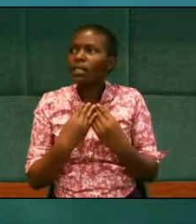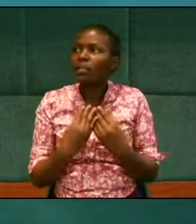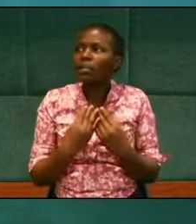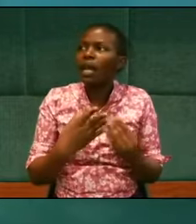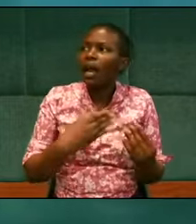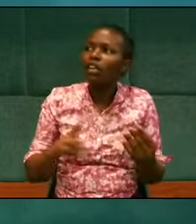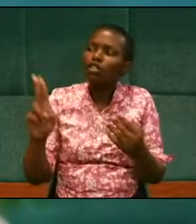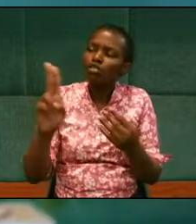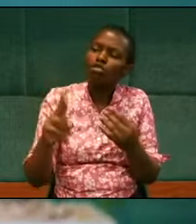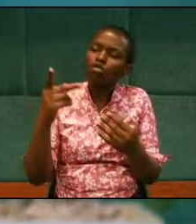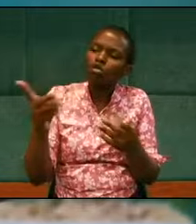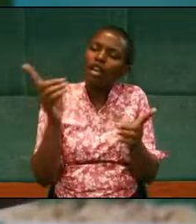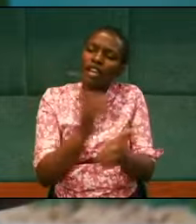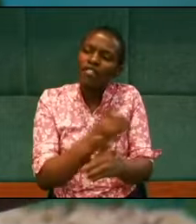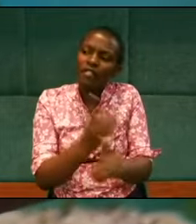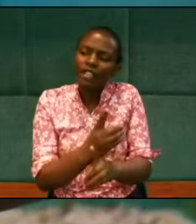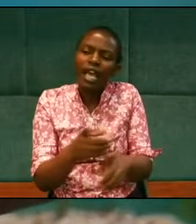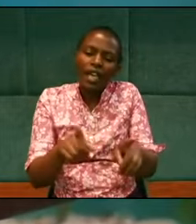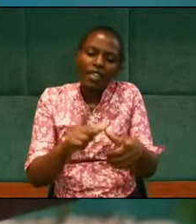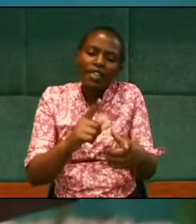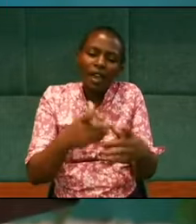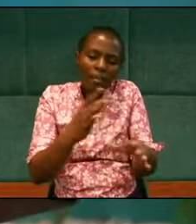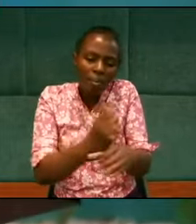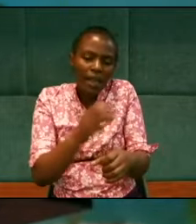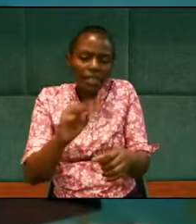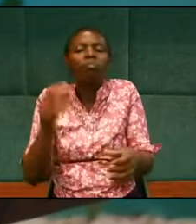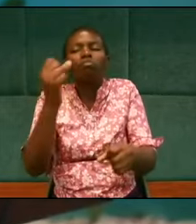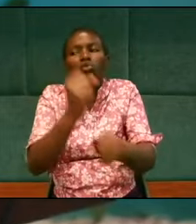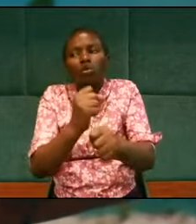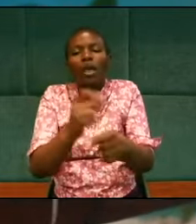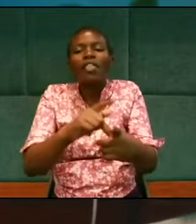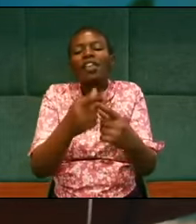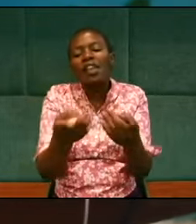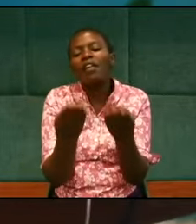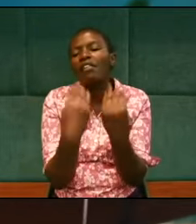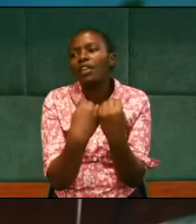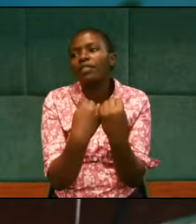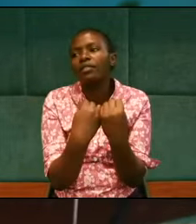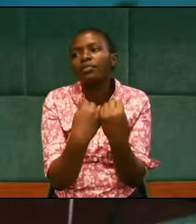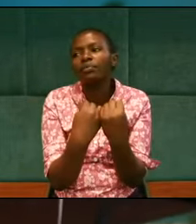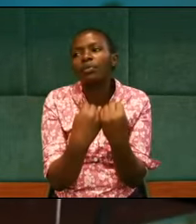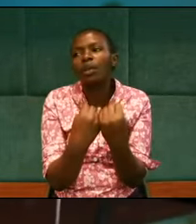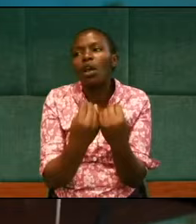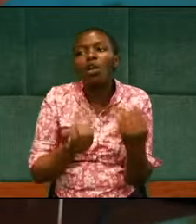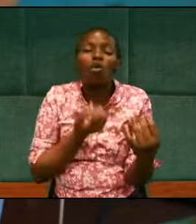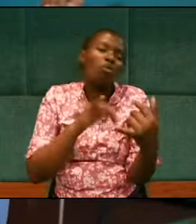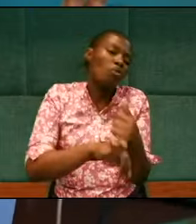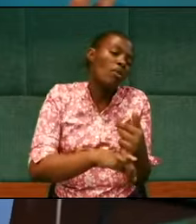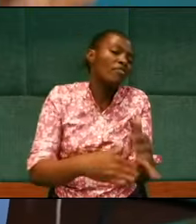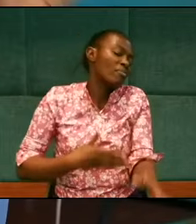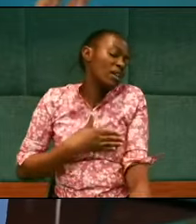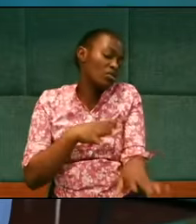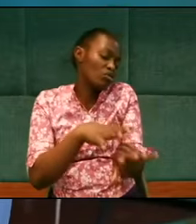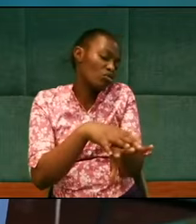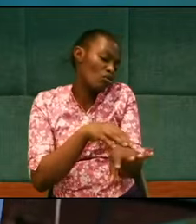use your differences as complementary. You must agree. My wife is very